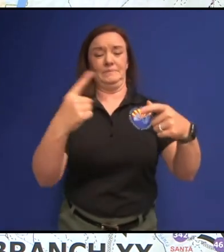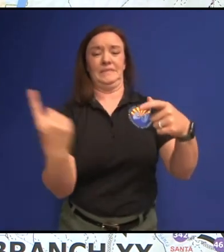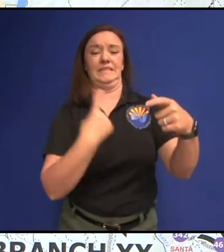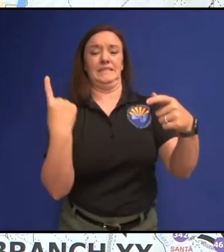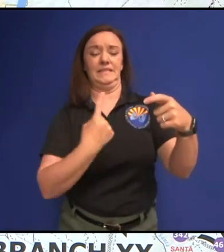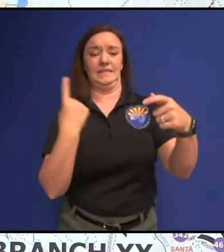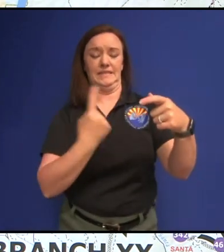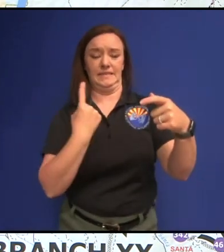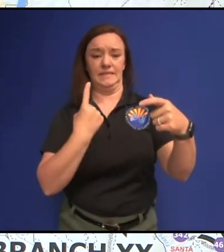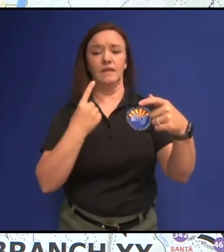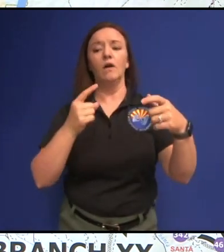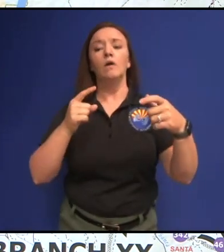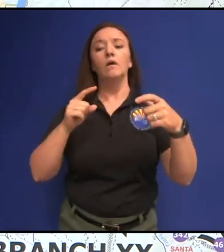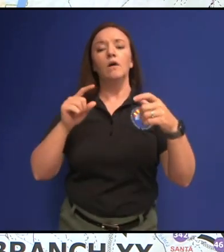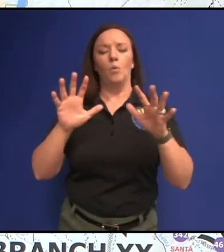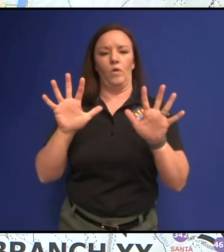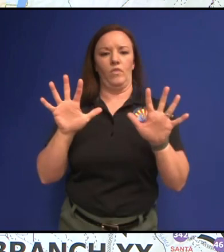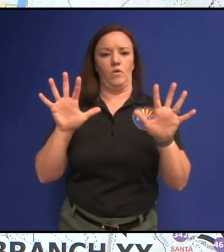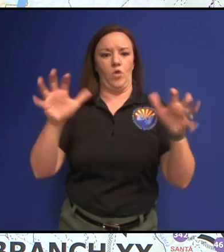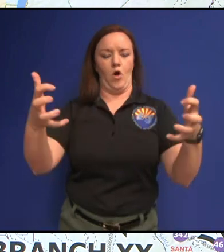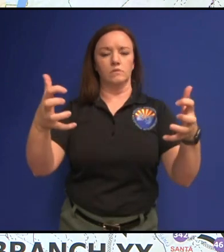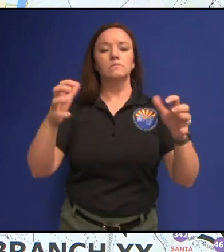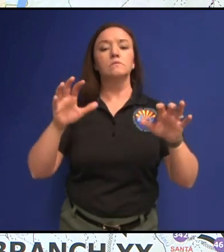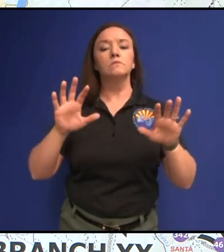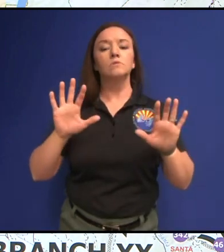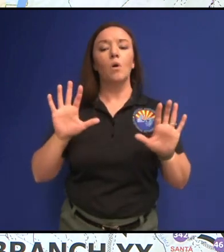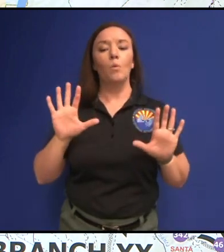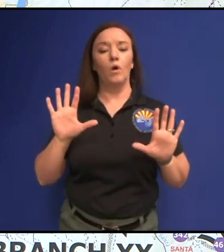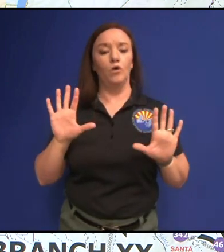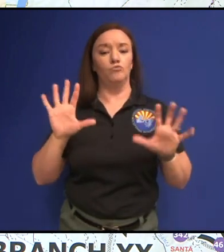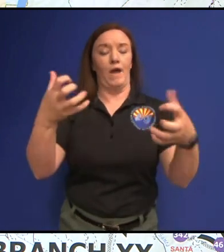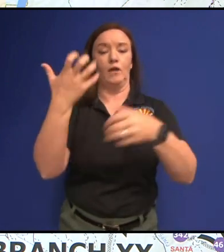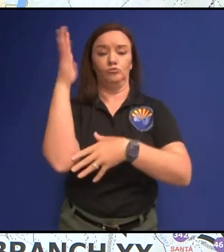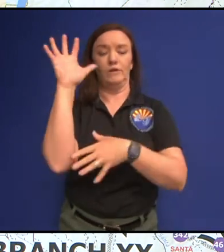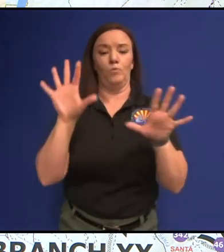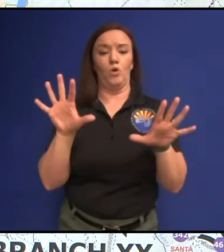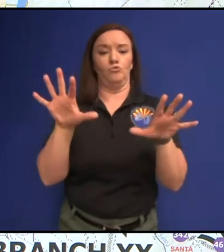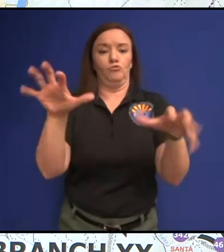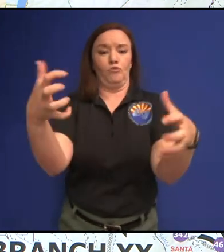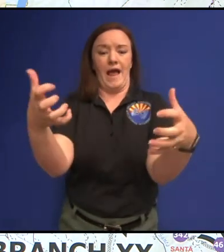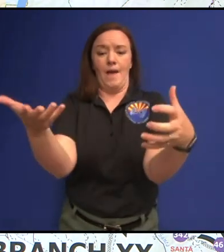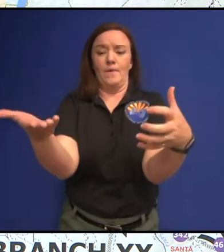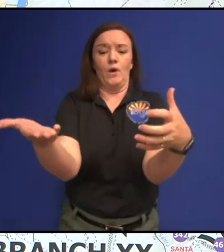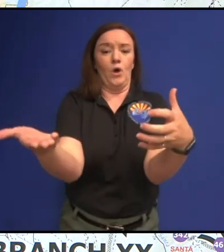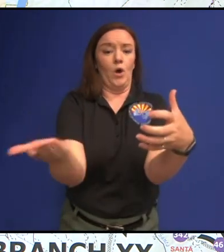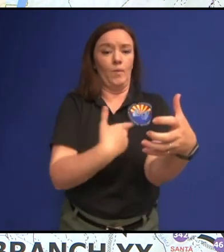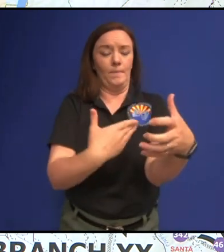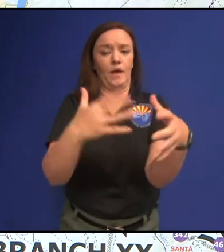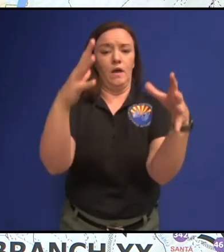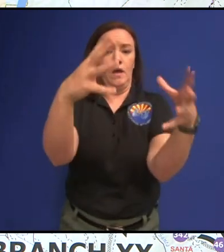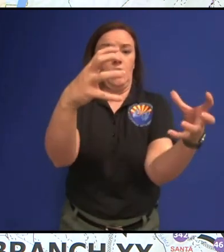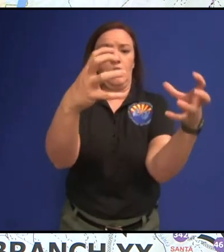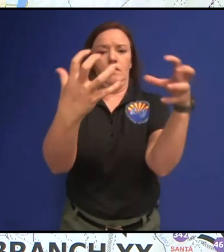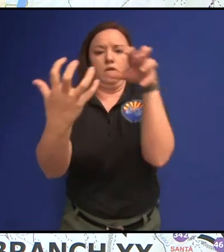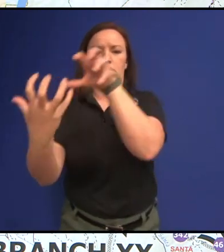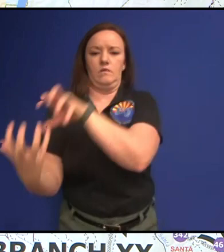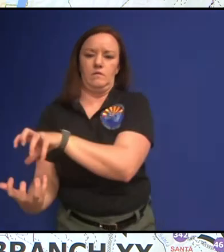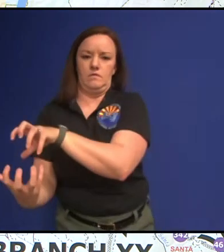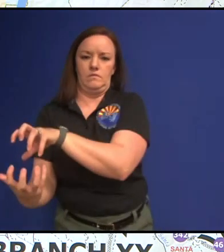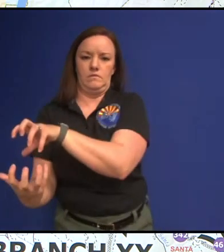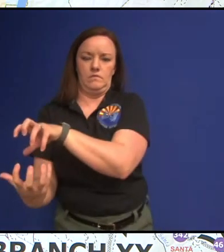hug with the claws, and then cut it off at its base, and then set it down on its side. And then those logs